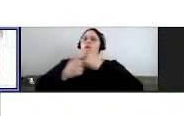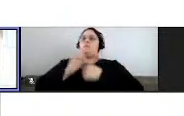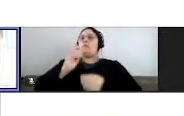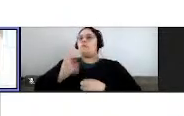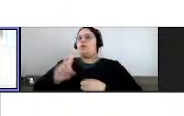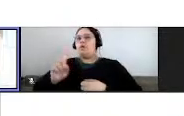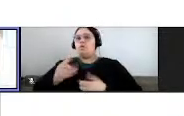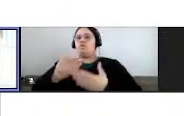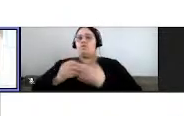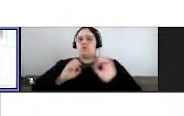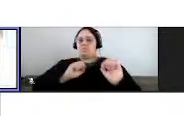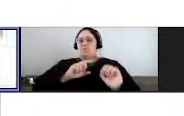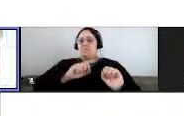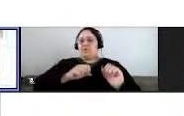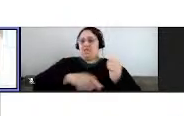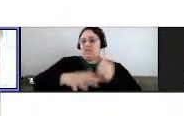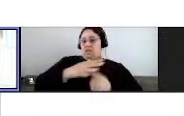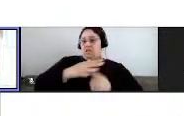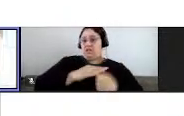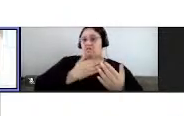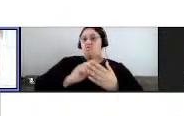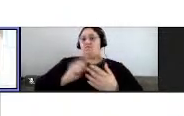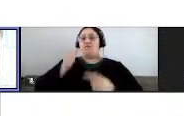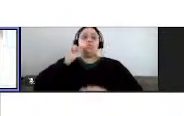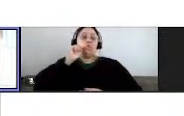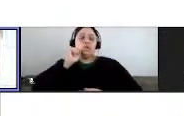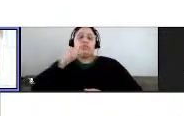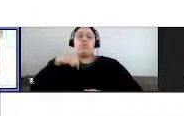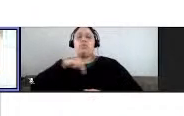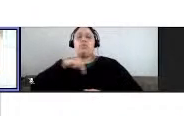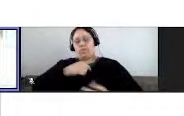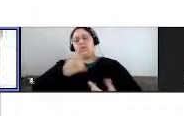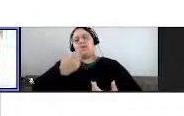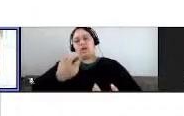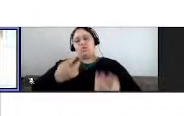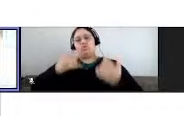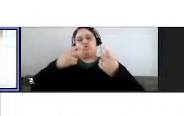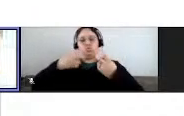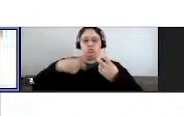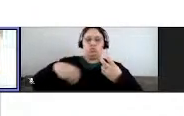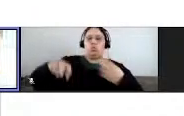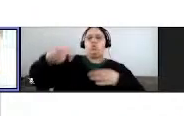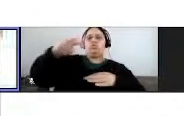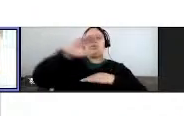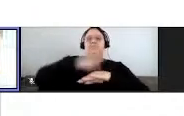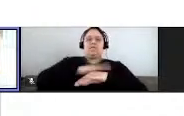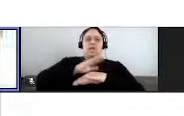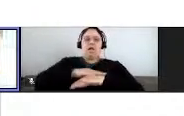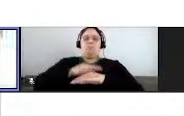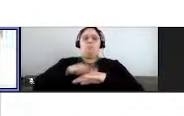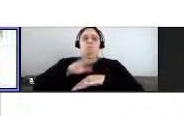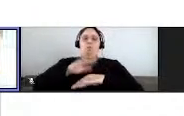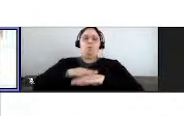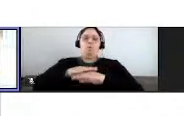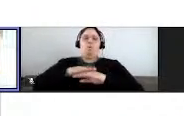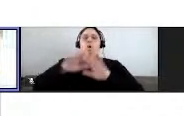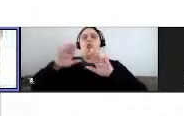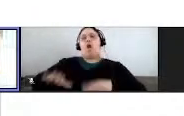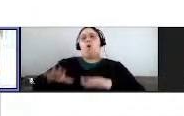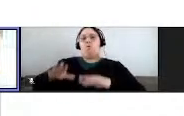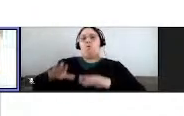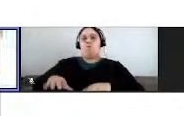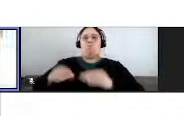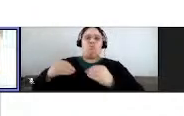terms of this area. For the first quarter, we were in a tourism season that is considered to be more of a low tourism